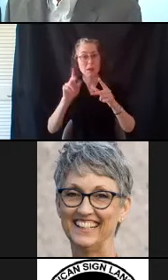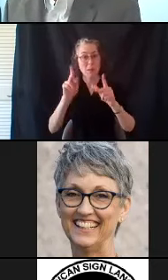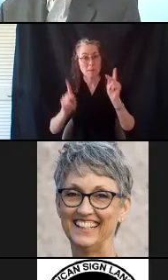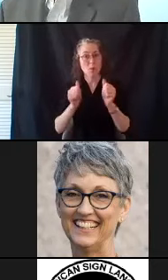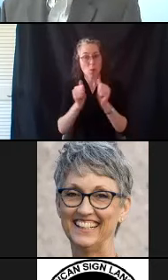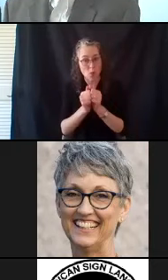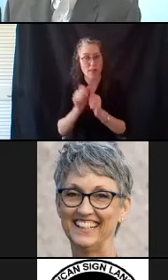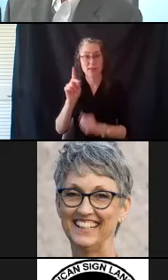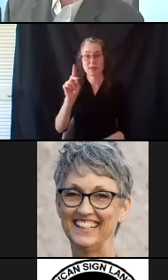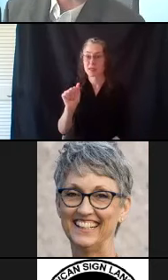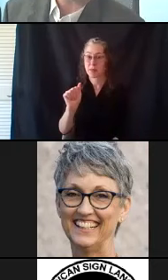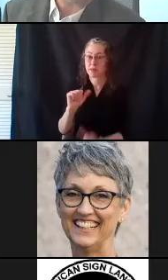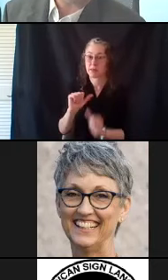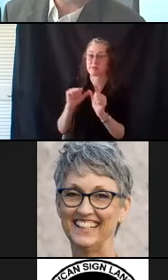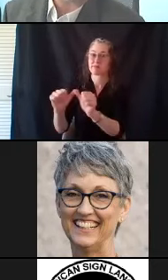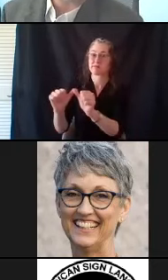disabilities. So,